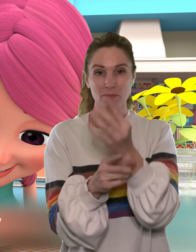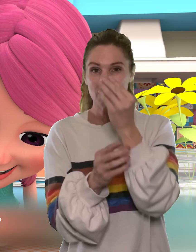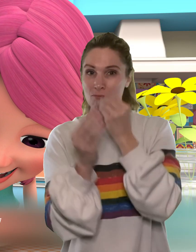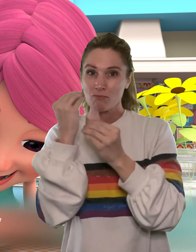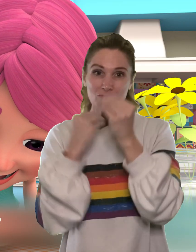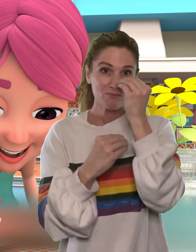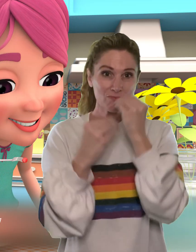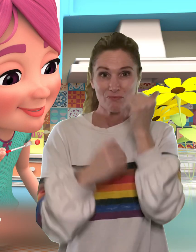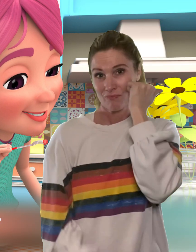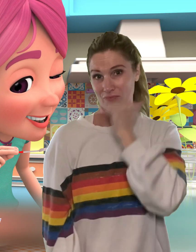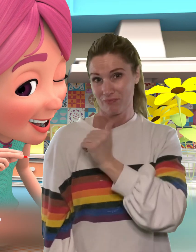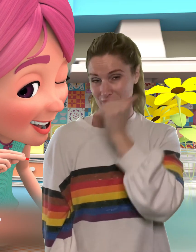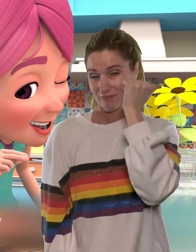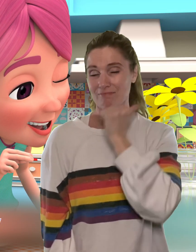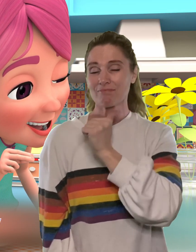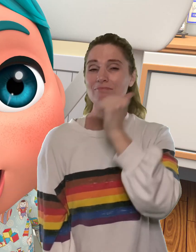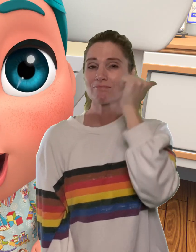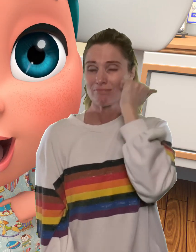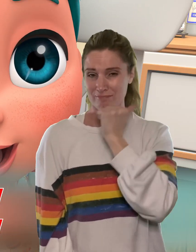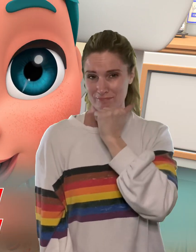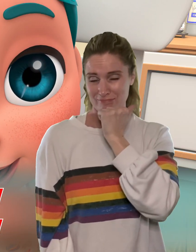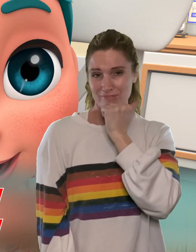Eat it every day